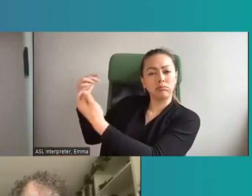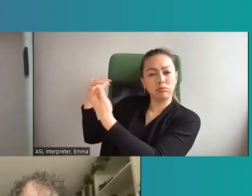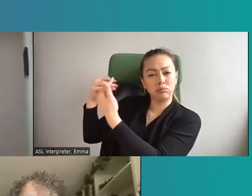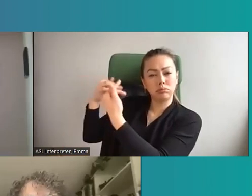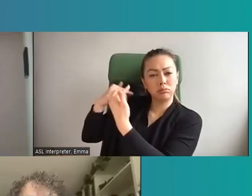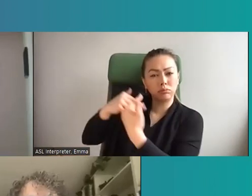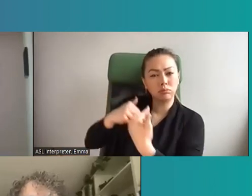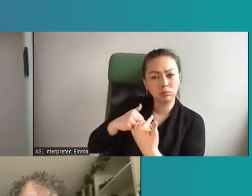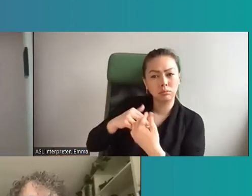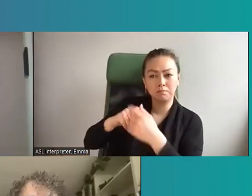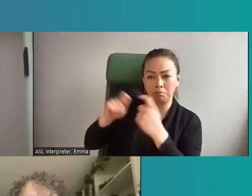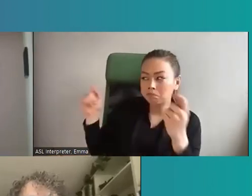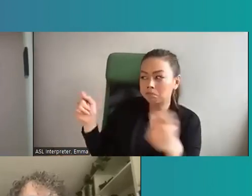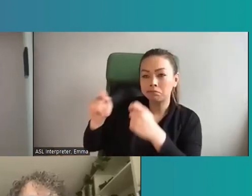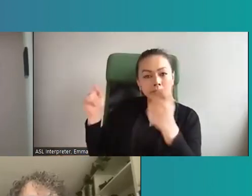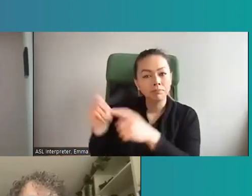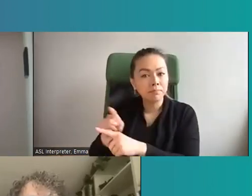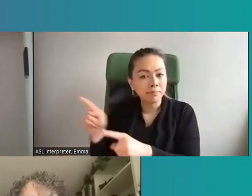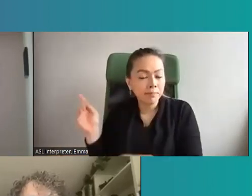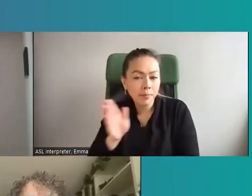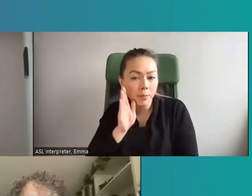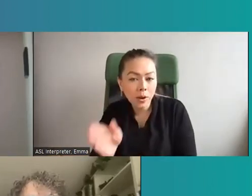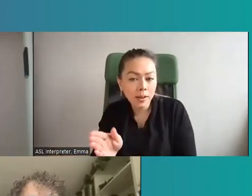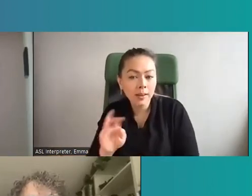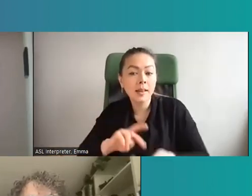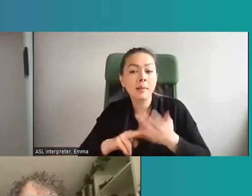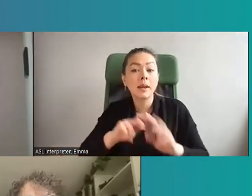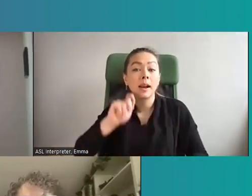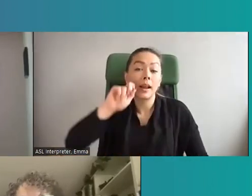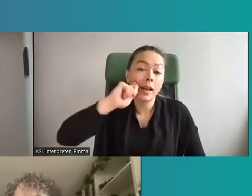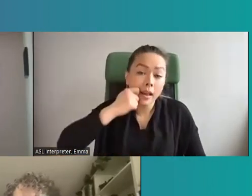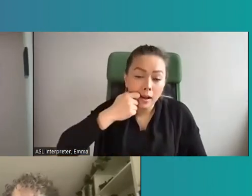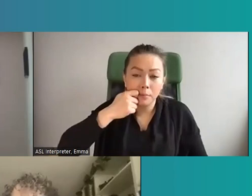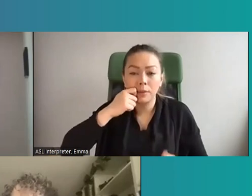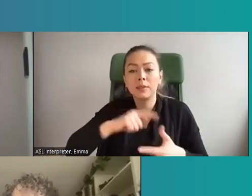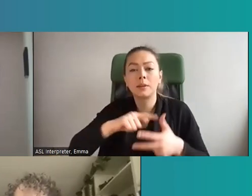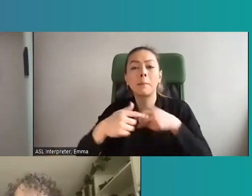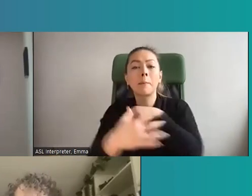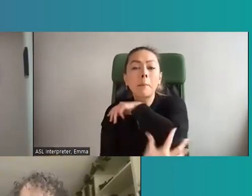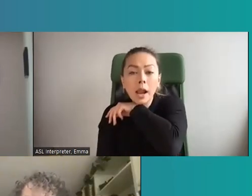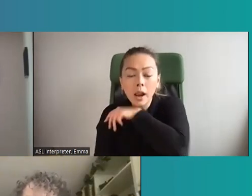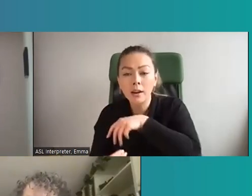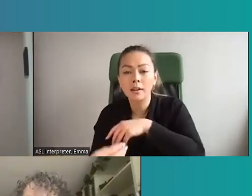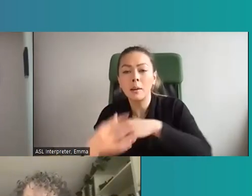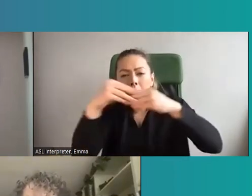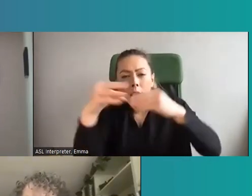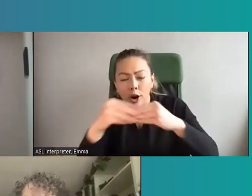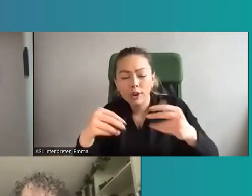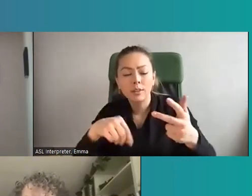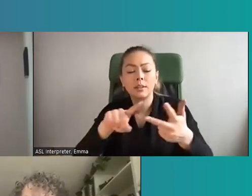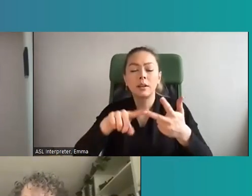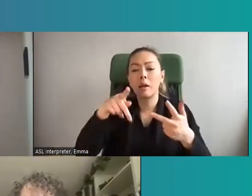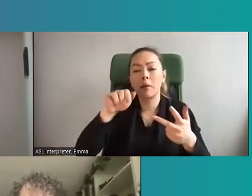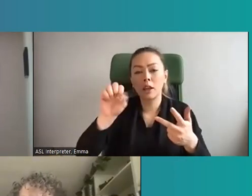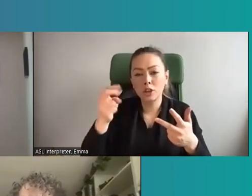on all the way up to the pears and the apples, the peaches, all of those elements, they're all